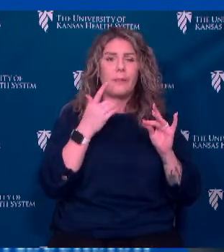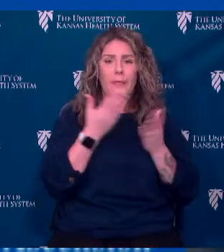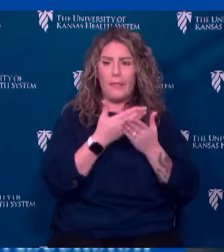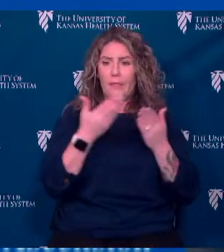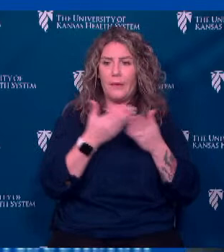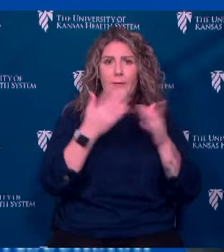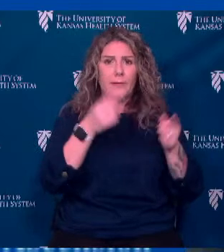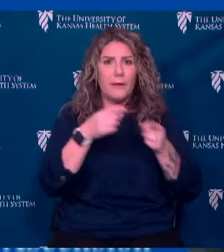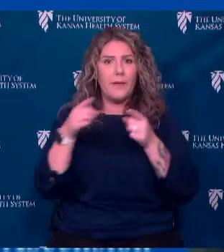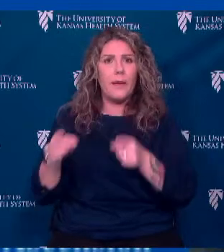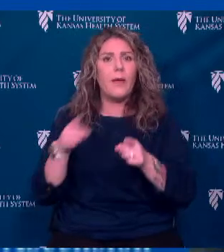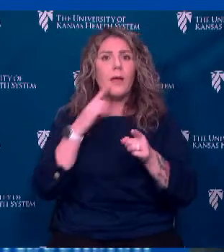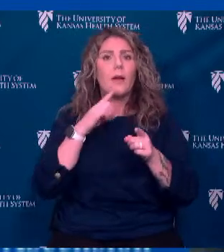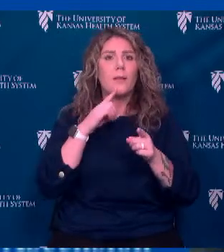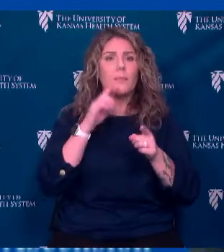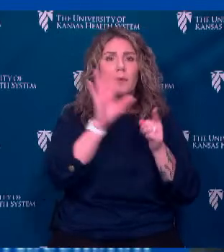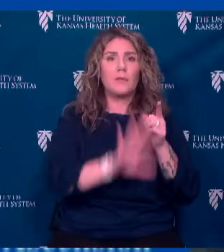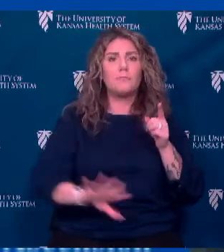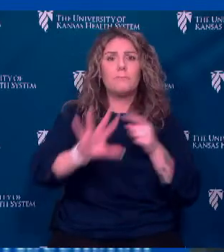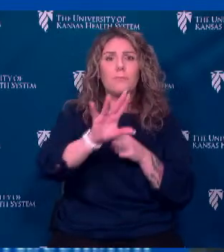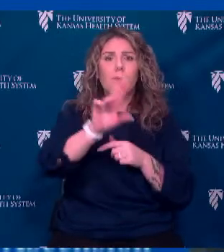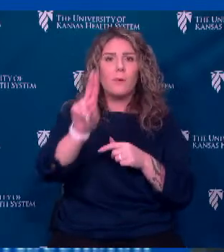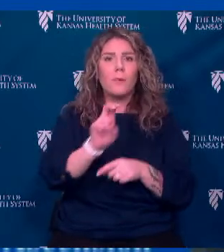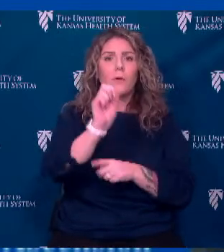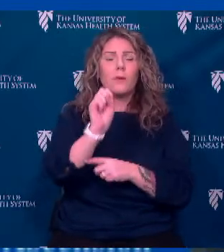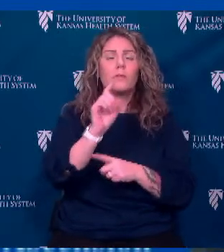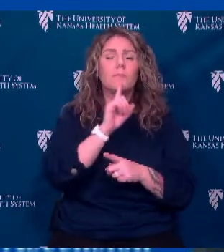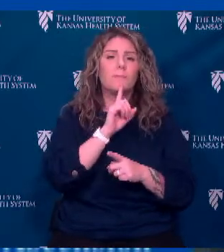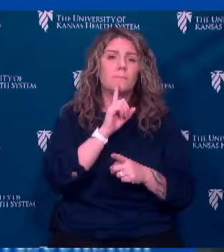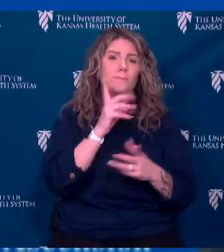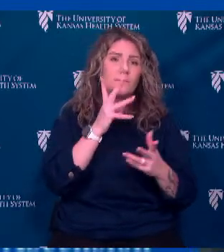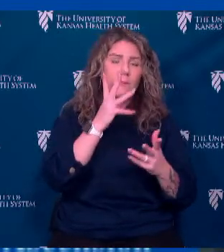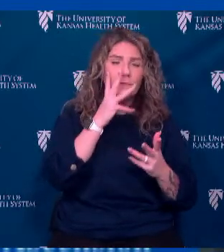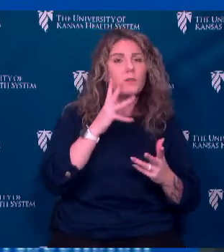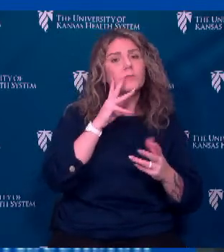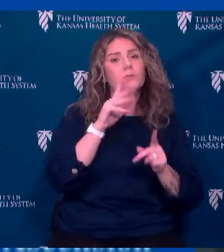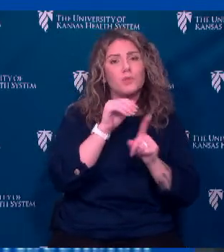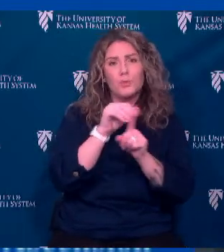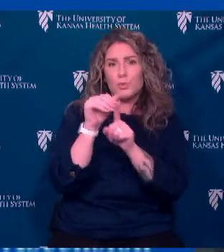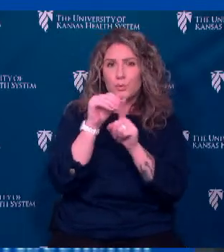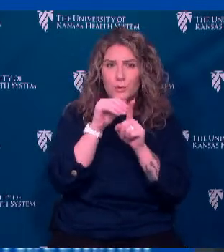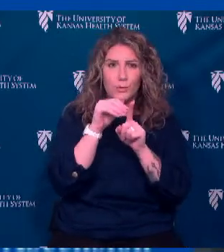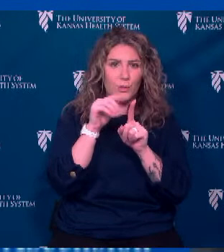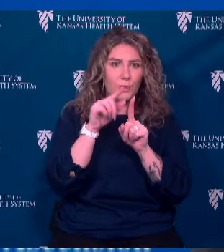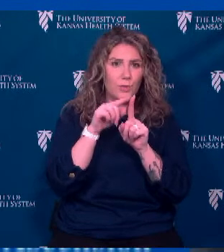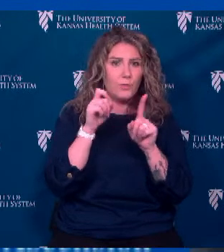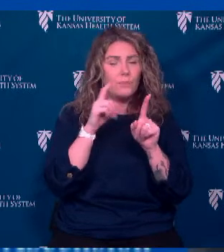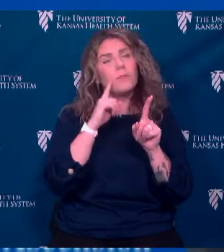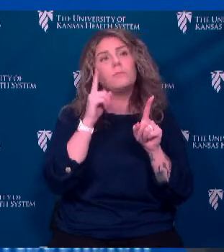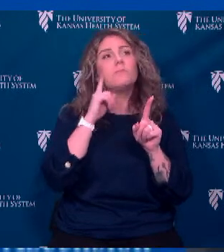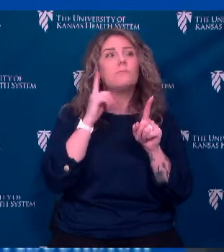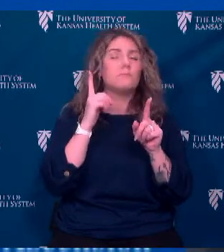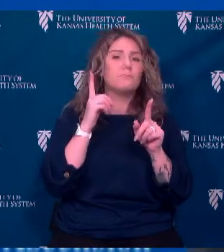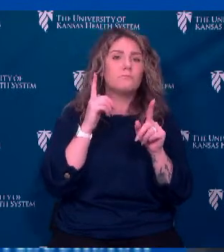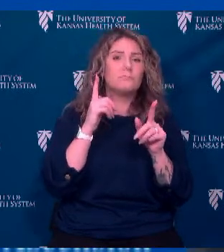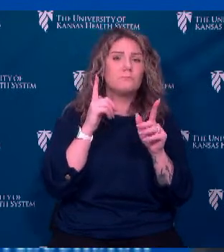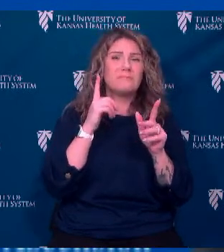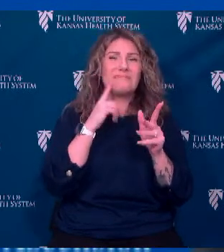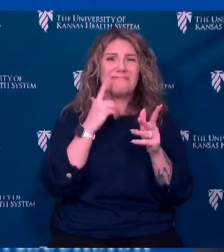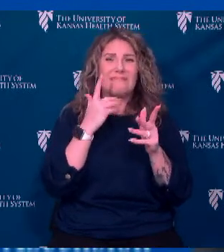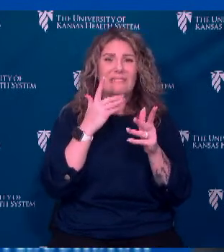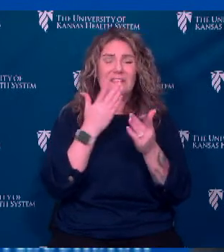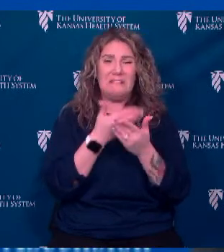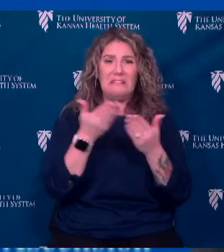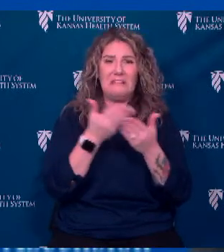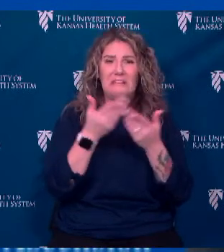country, and they also were unfortunately reminded by some milestones of deaths that are happening